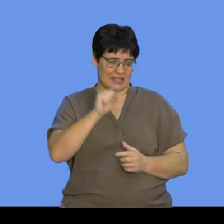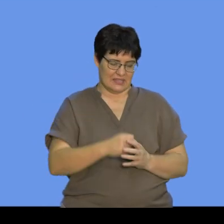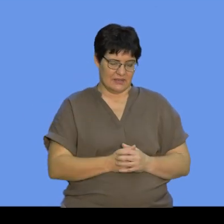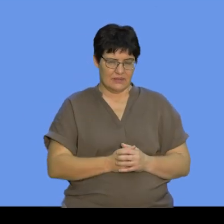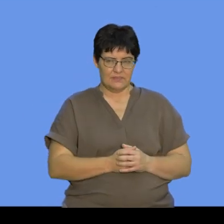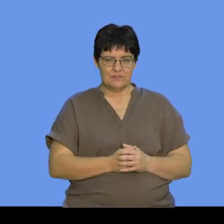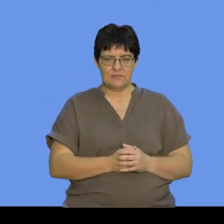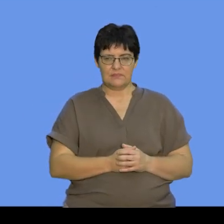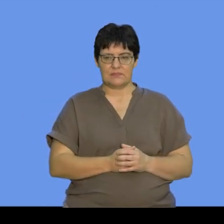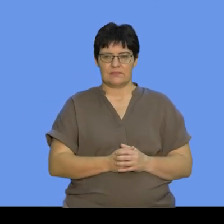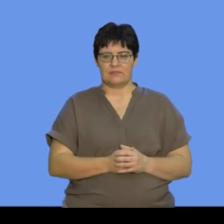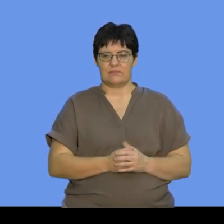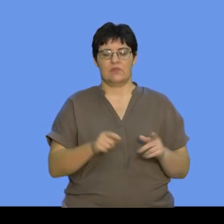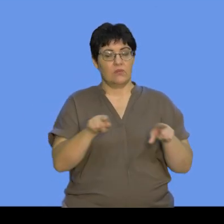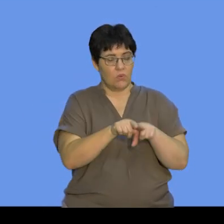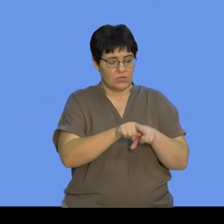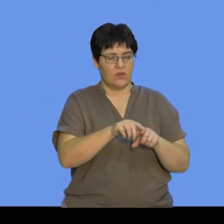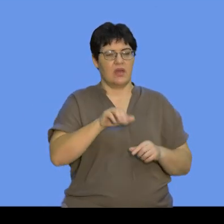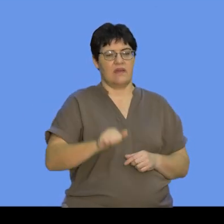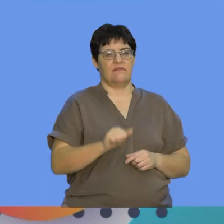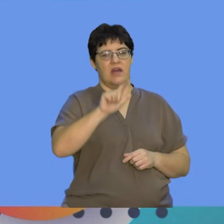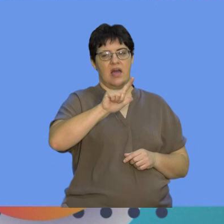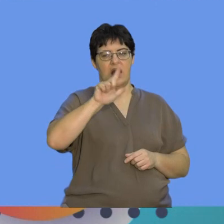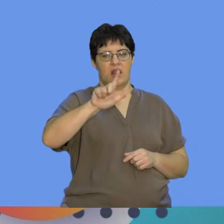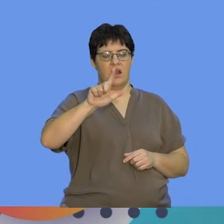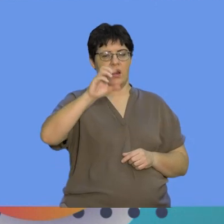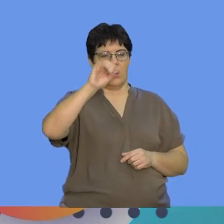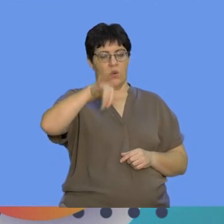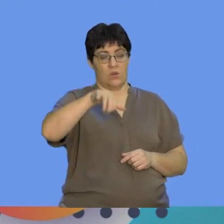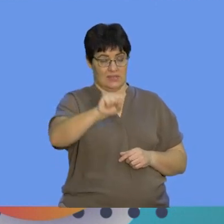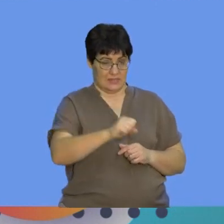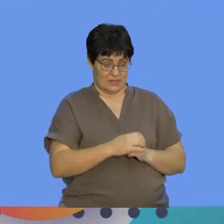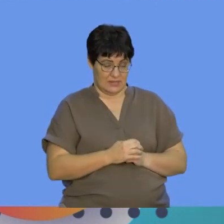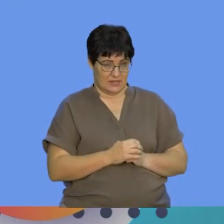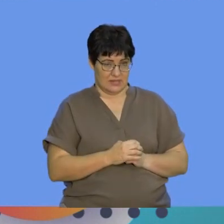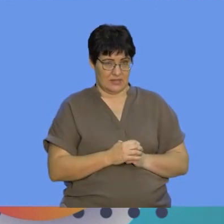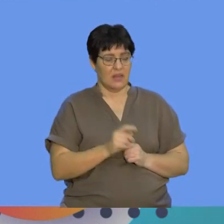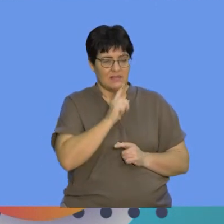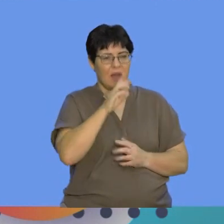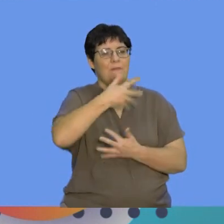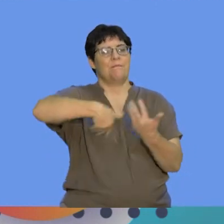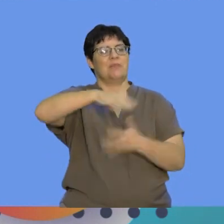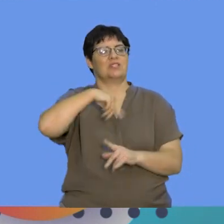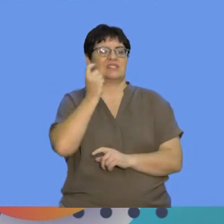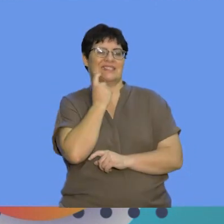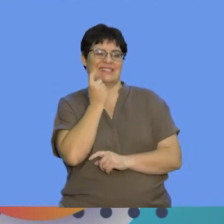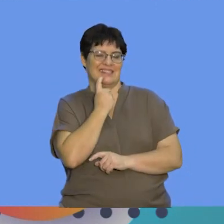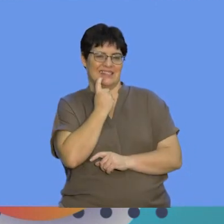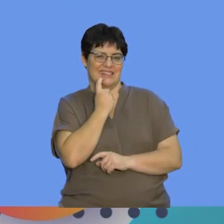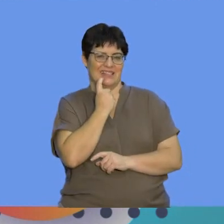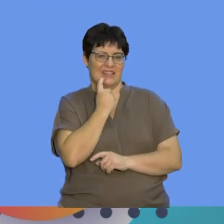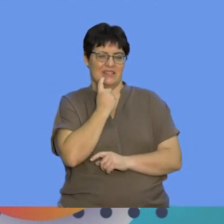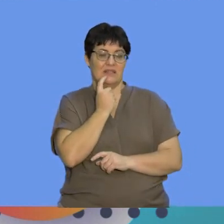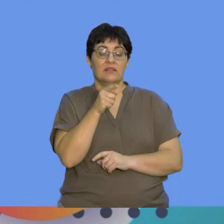have alloys. Alloys are, are mixtures of metal, okay? And alloys